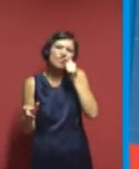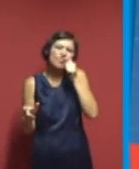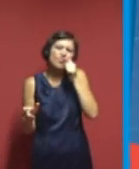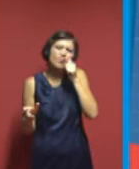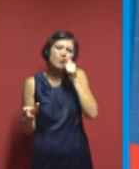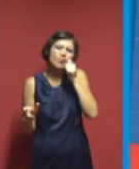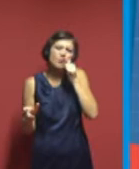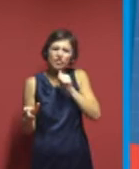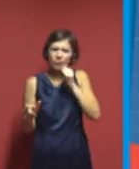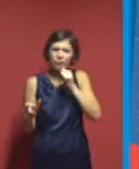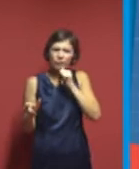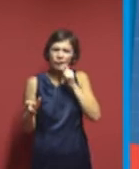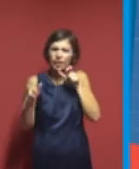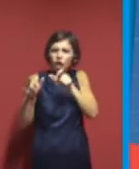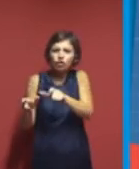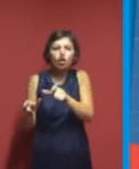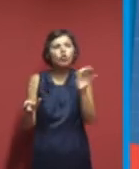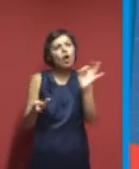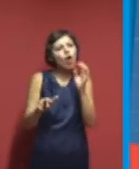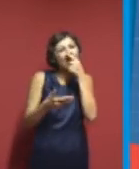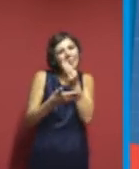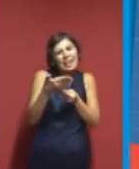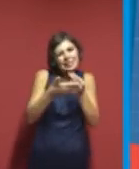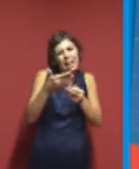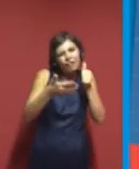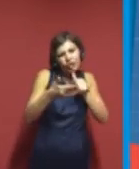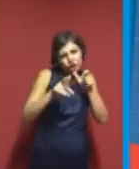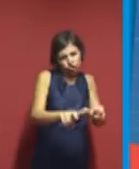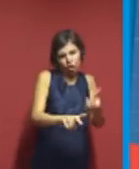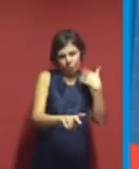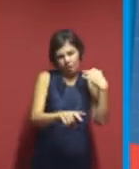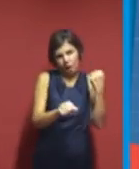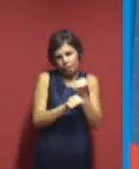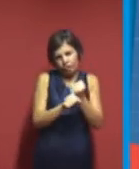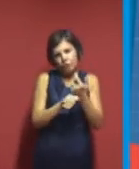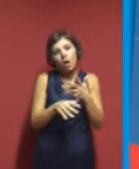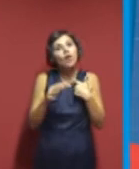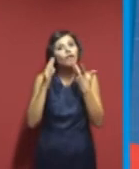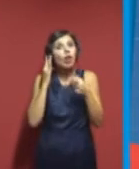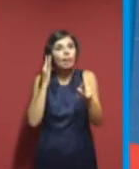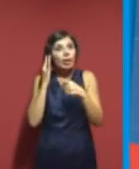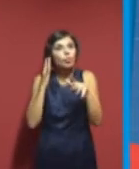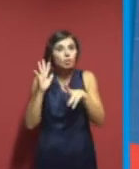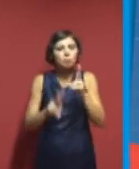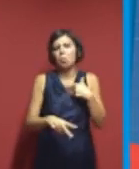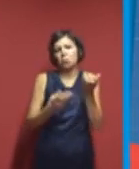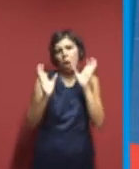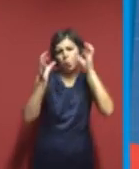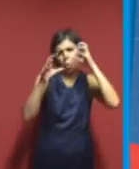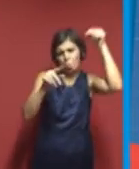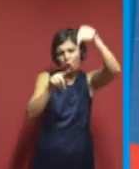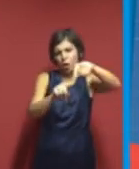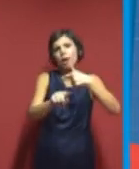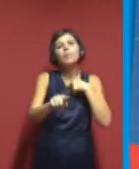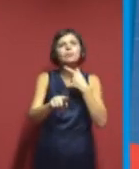know more about that, just try Googling it. But these are, design fictions or diegetic prototypes. They're basically works